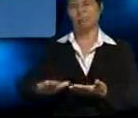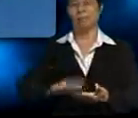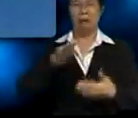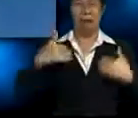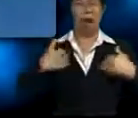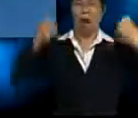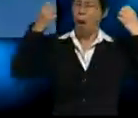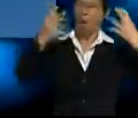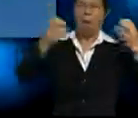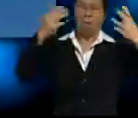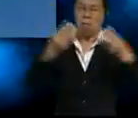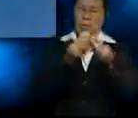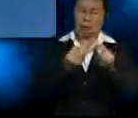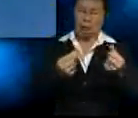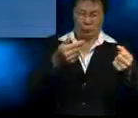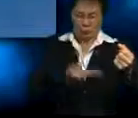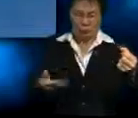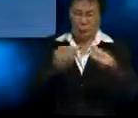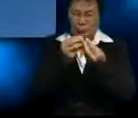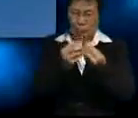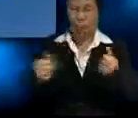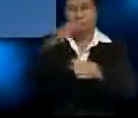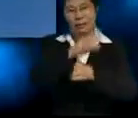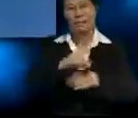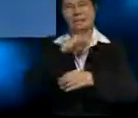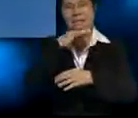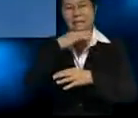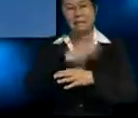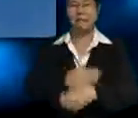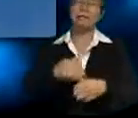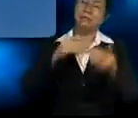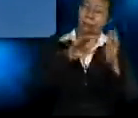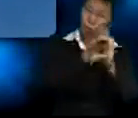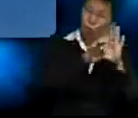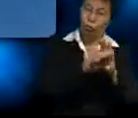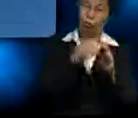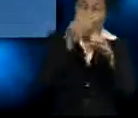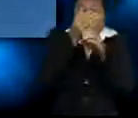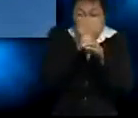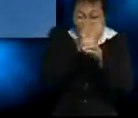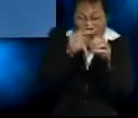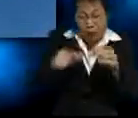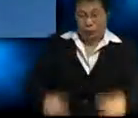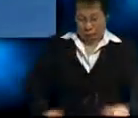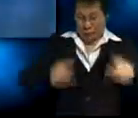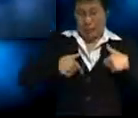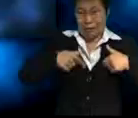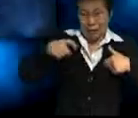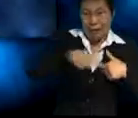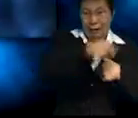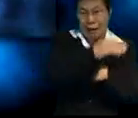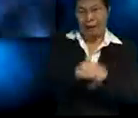They have a lot of dissolved substances and dirt, such as microorganisms and